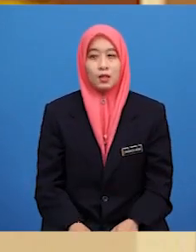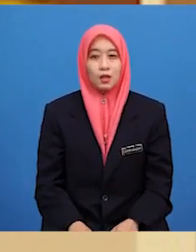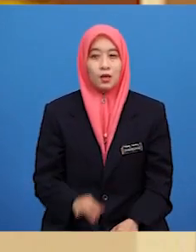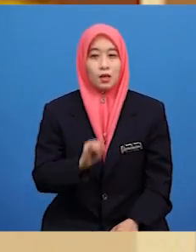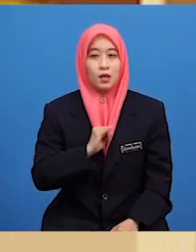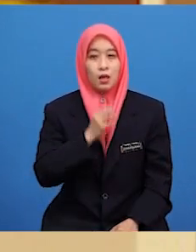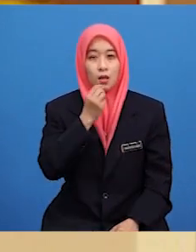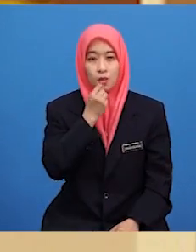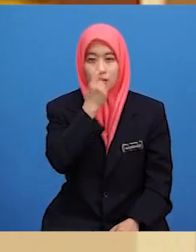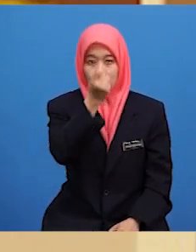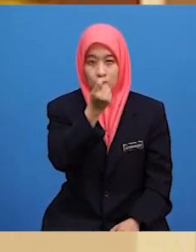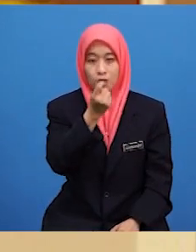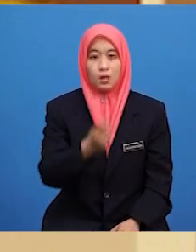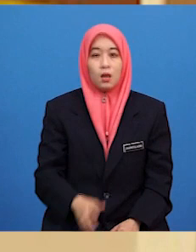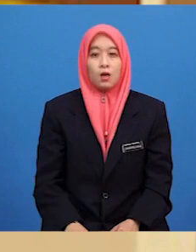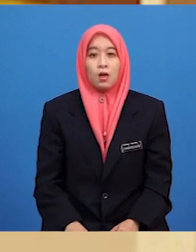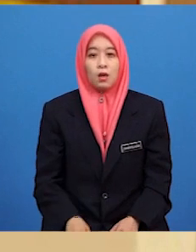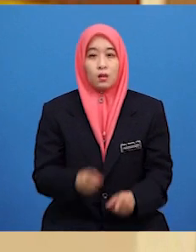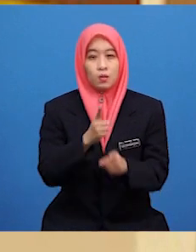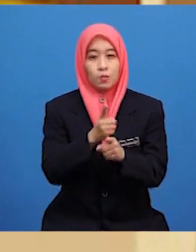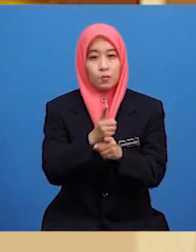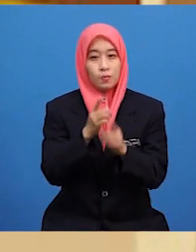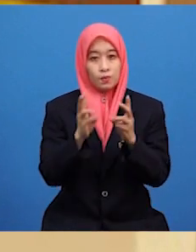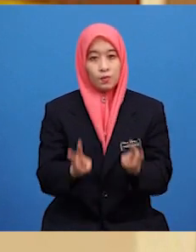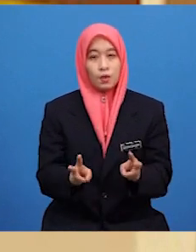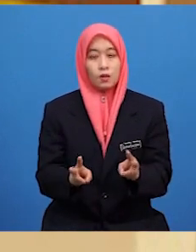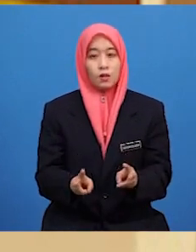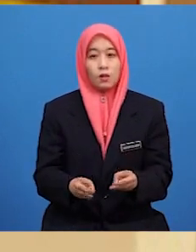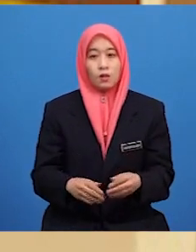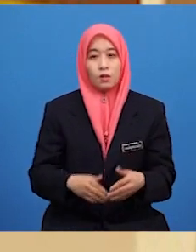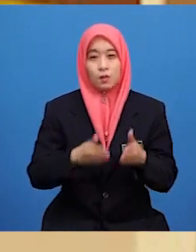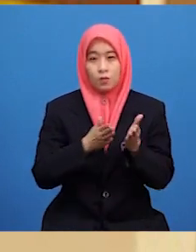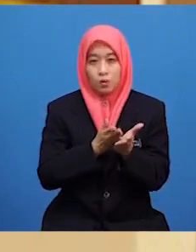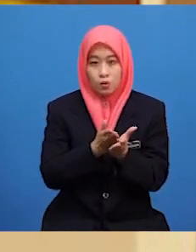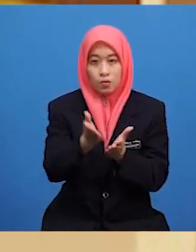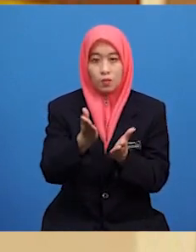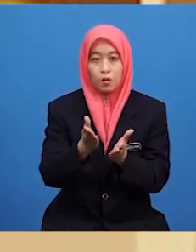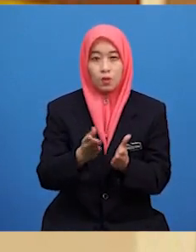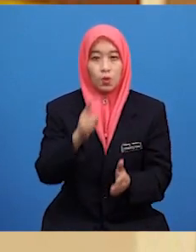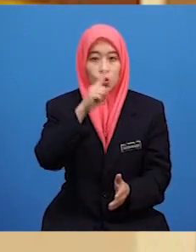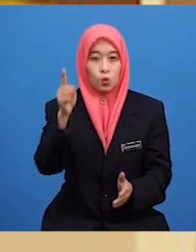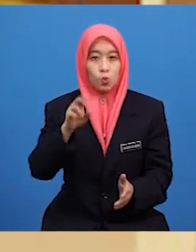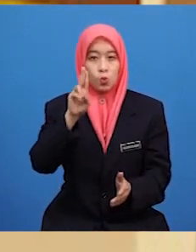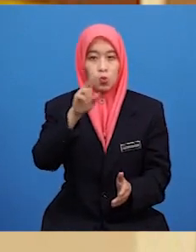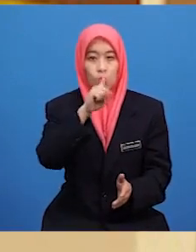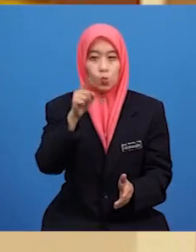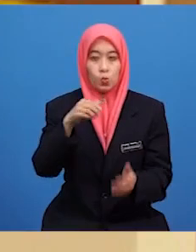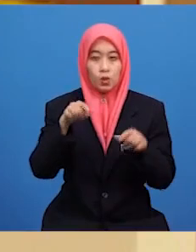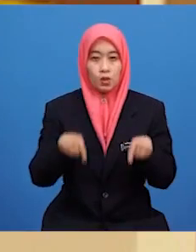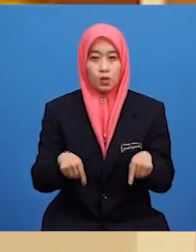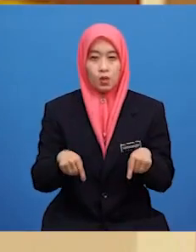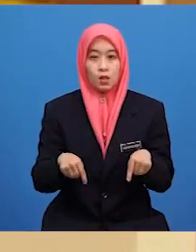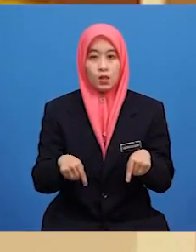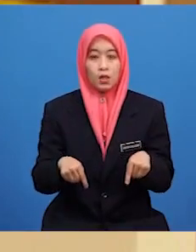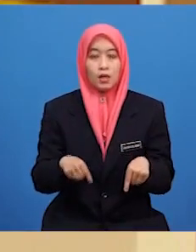sure you're hanging on there well. Now let's go to the next stanza. Zuzu here is